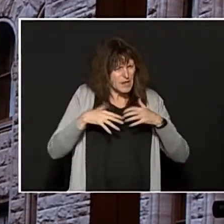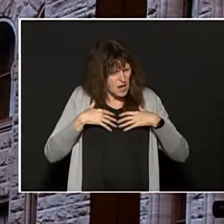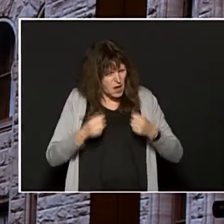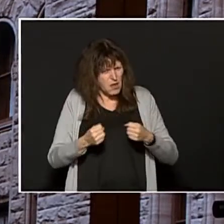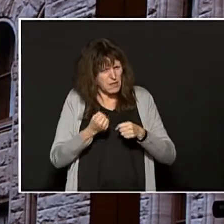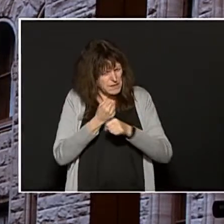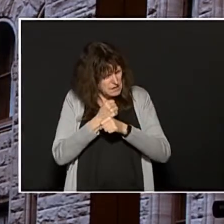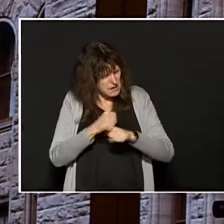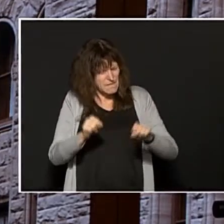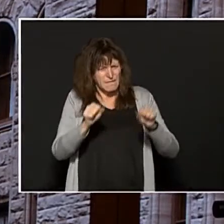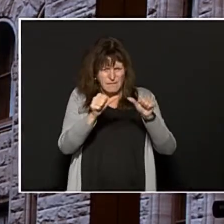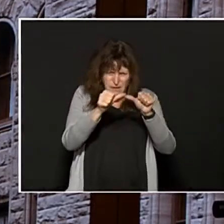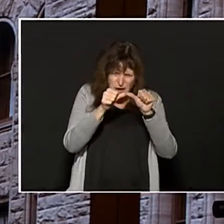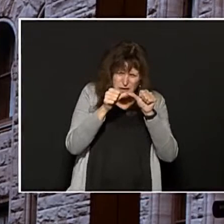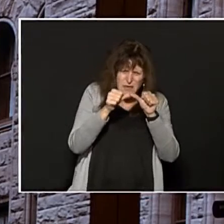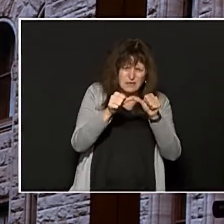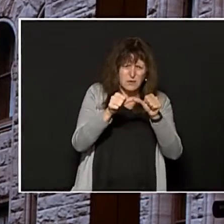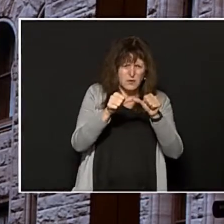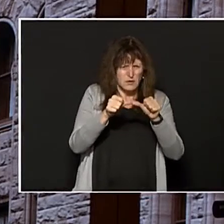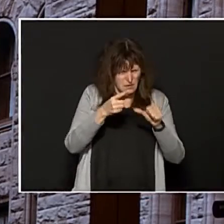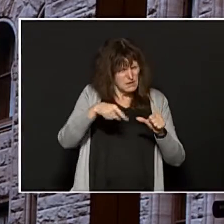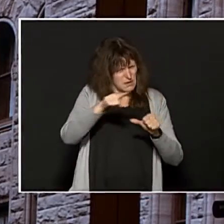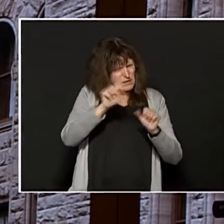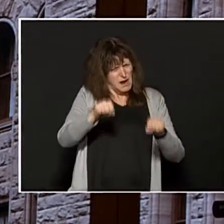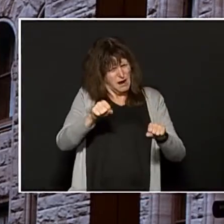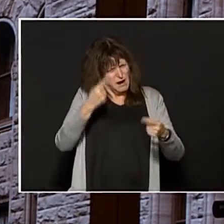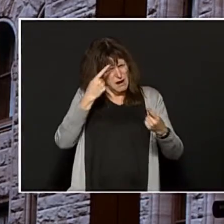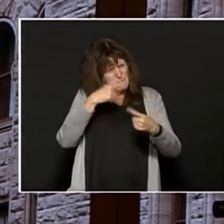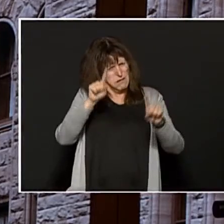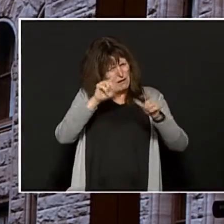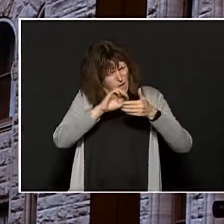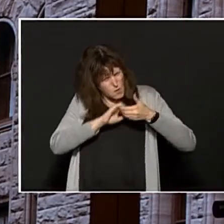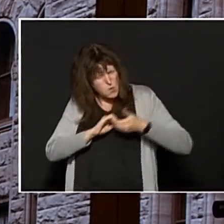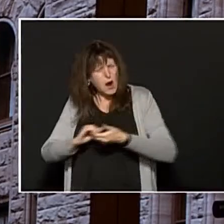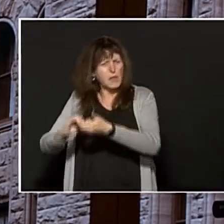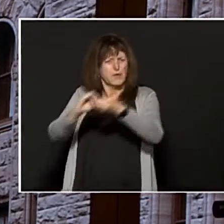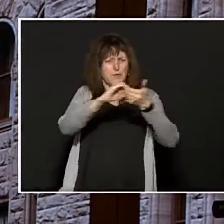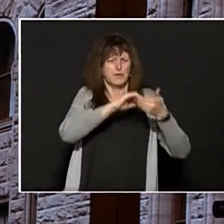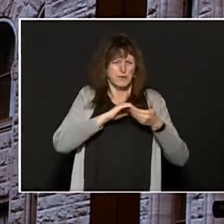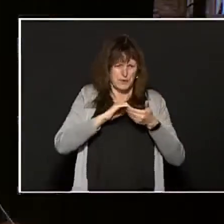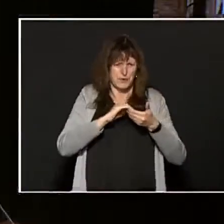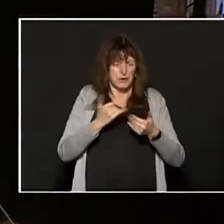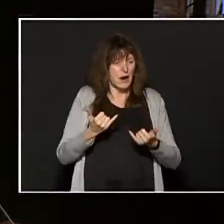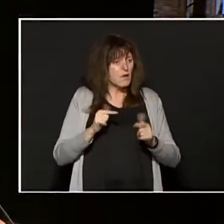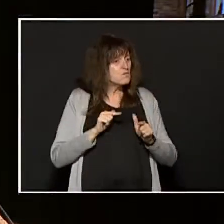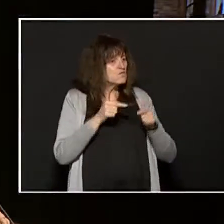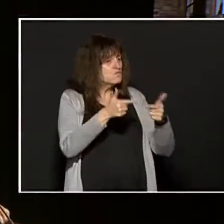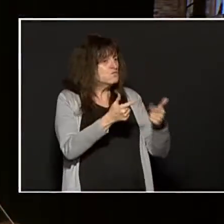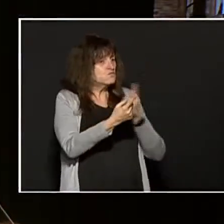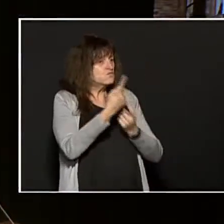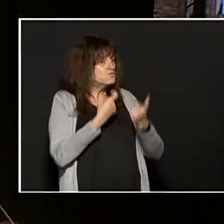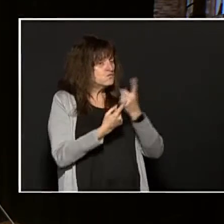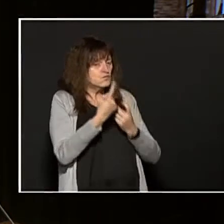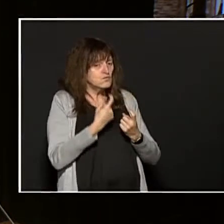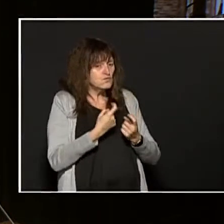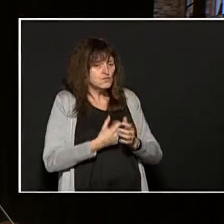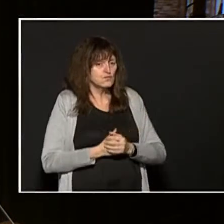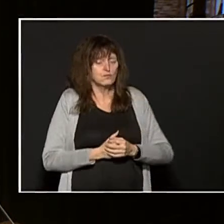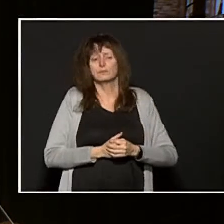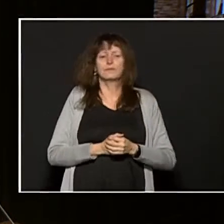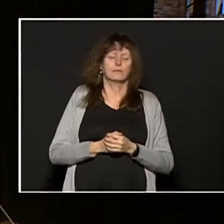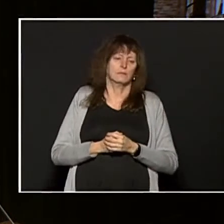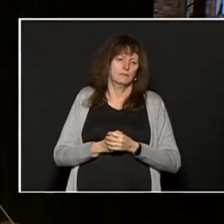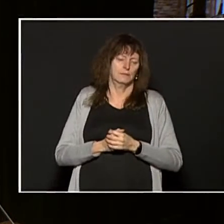again, and we can do this together. So with that, I'm going to hand things over to the media for questions. We'll go to the phone lines. Just a reminder,